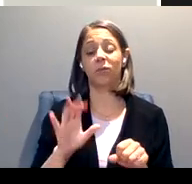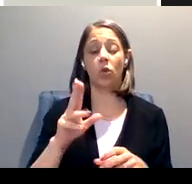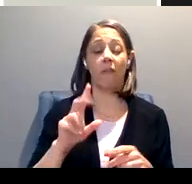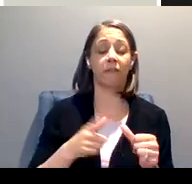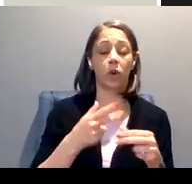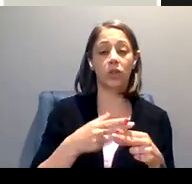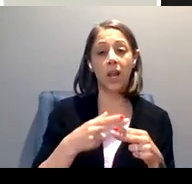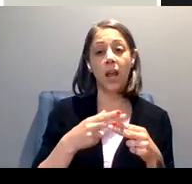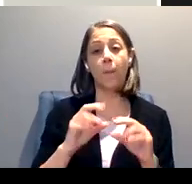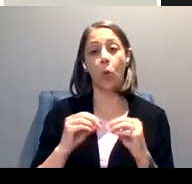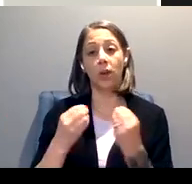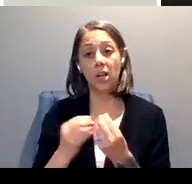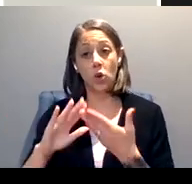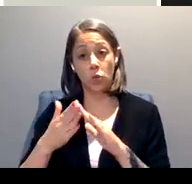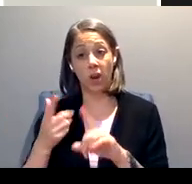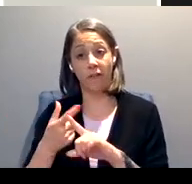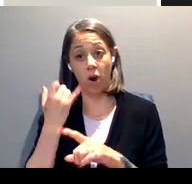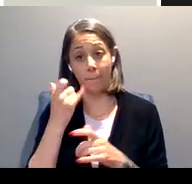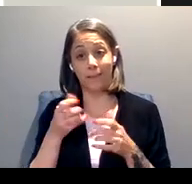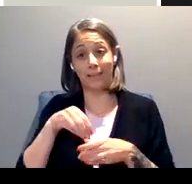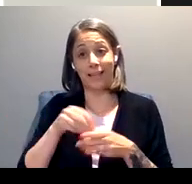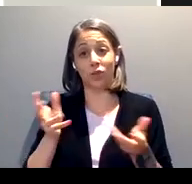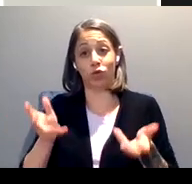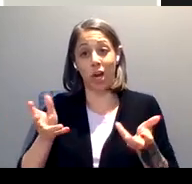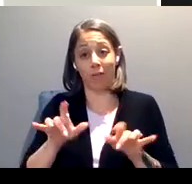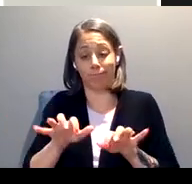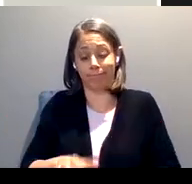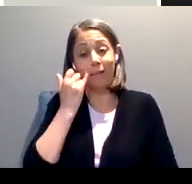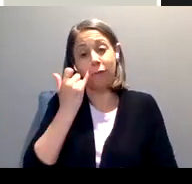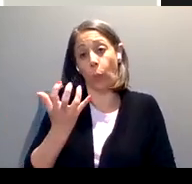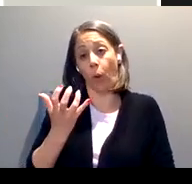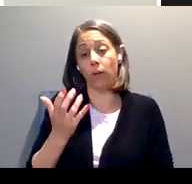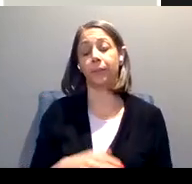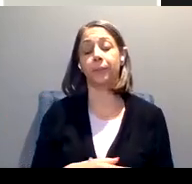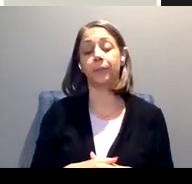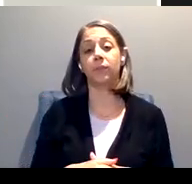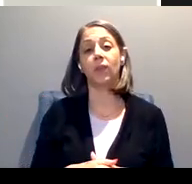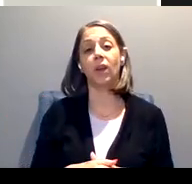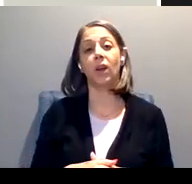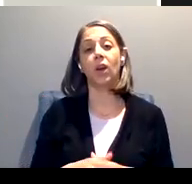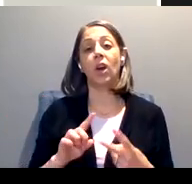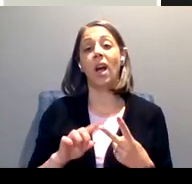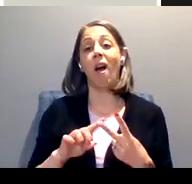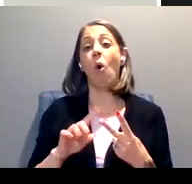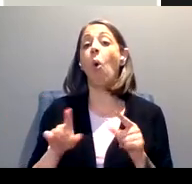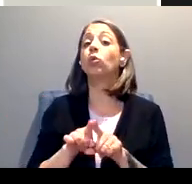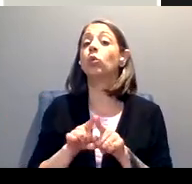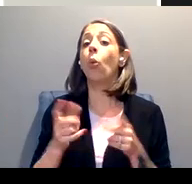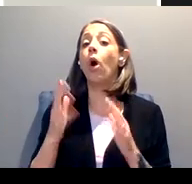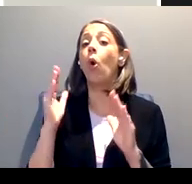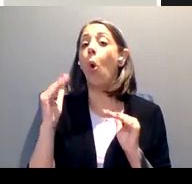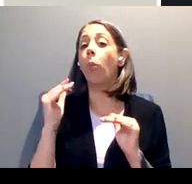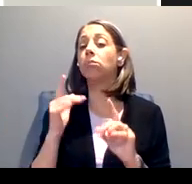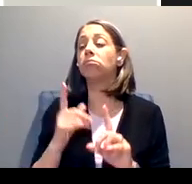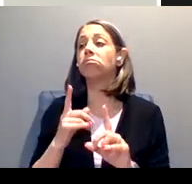organization or community that you're from in the chat box, what you are hoping to get out of today's session,